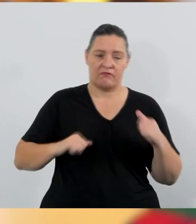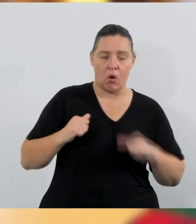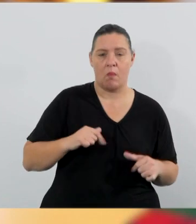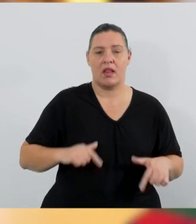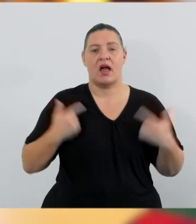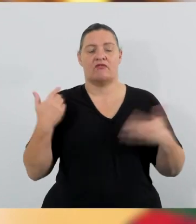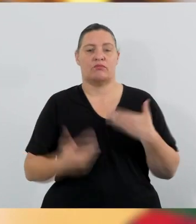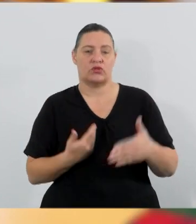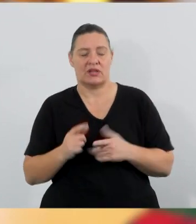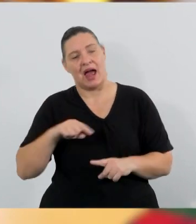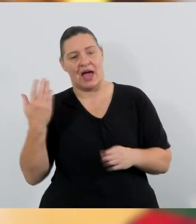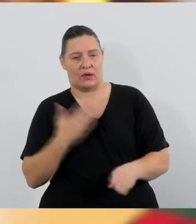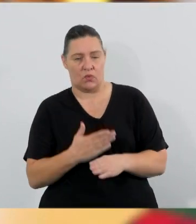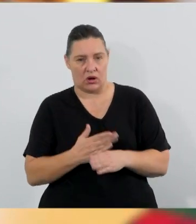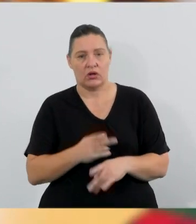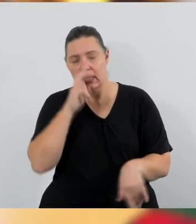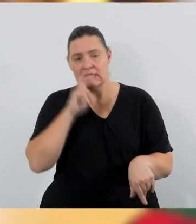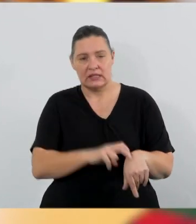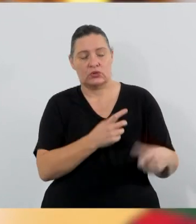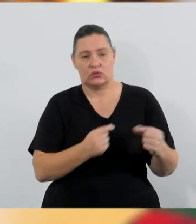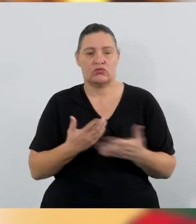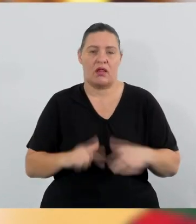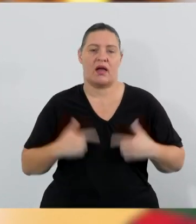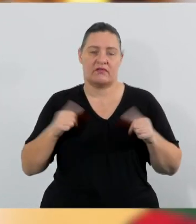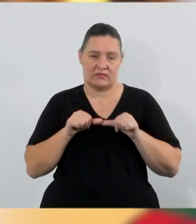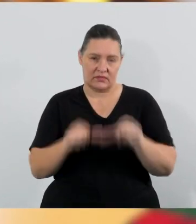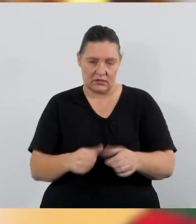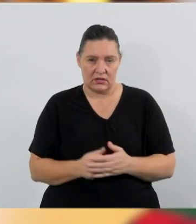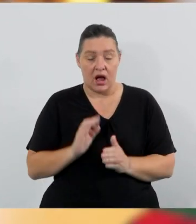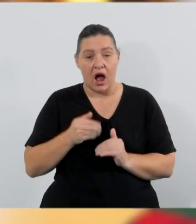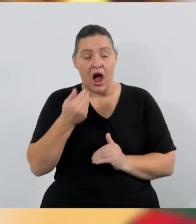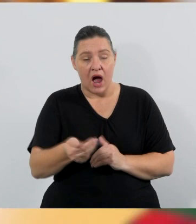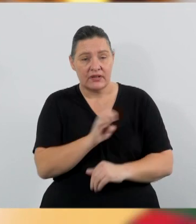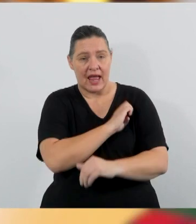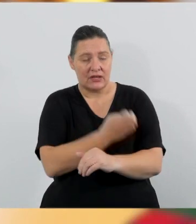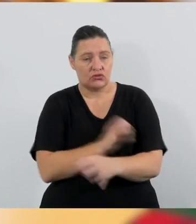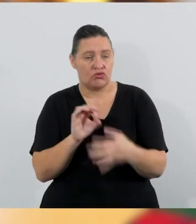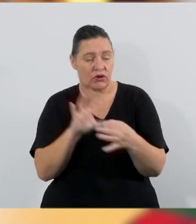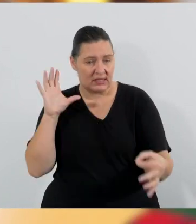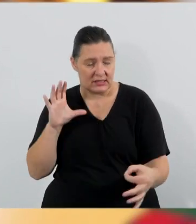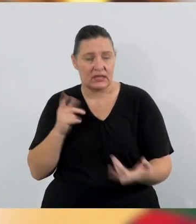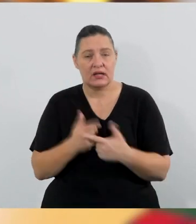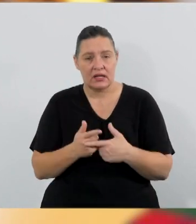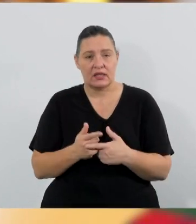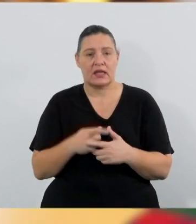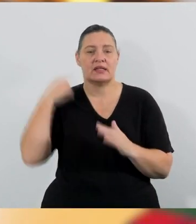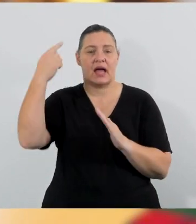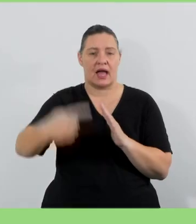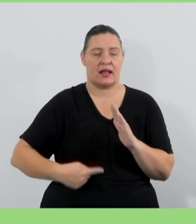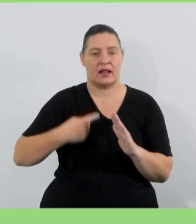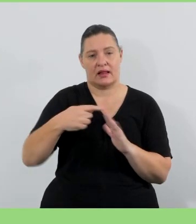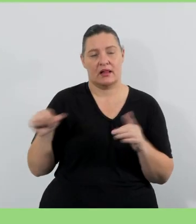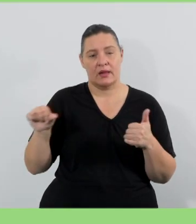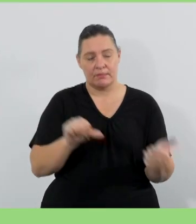perform life processes and other tasks that it needs to perform to survive. And then after the energy is released, then the cycle